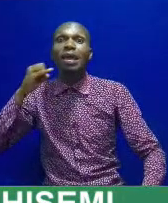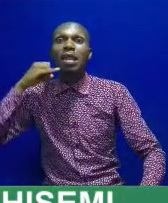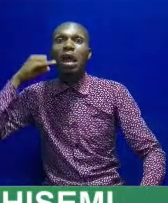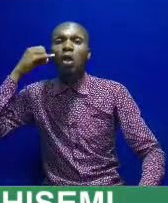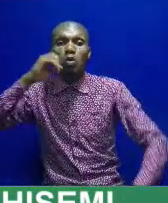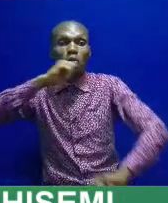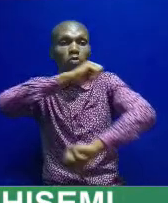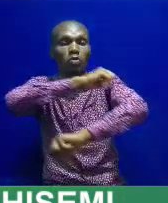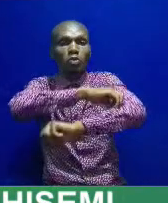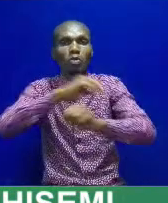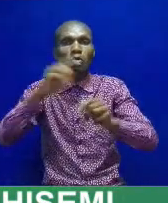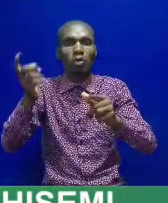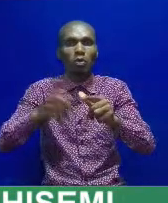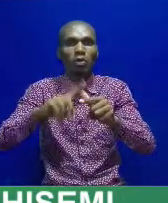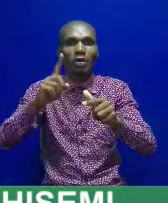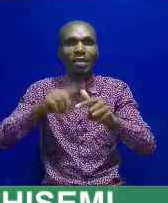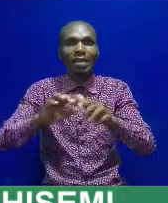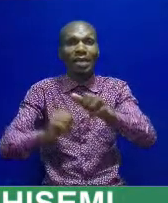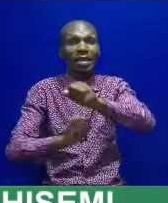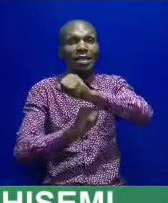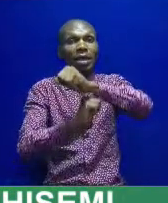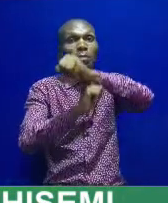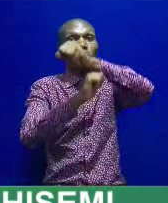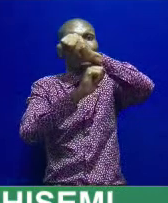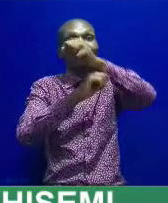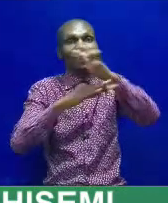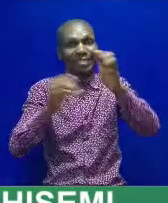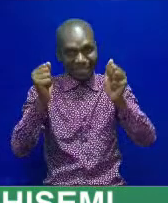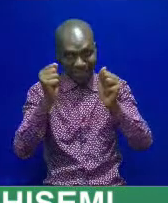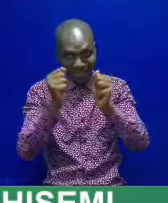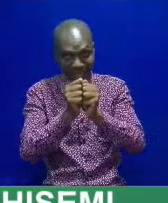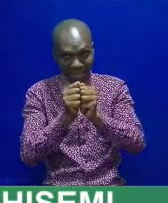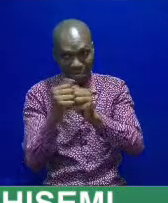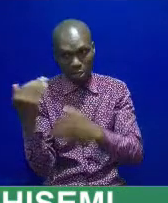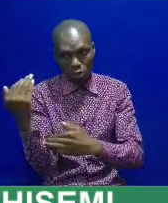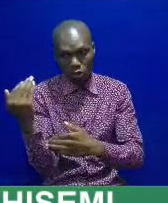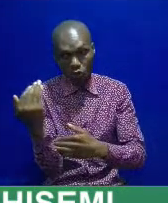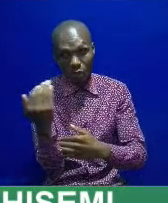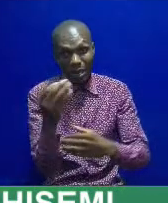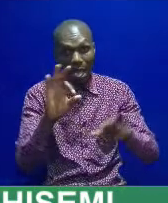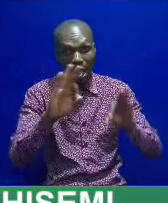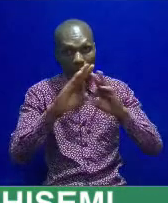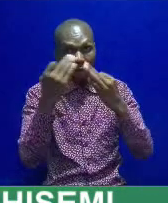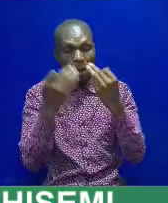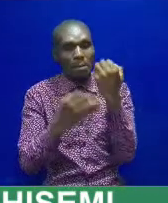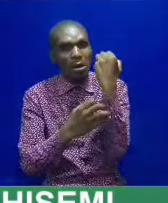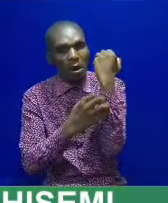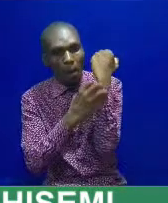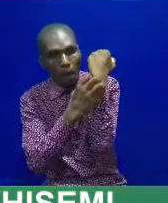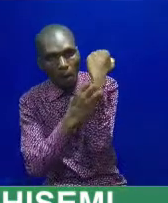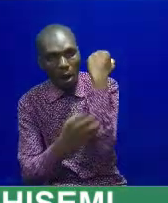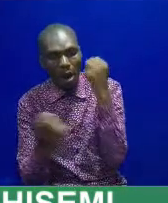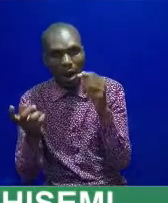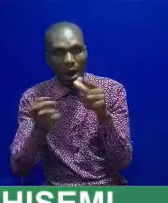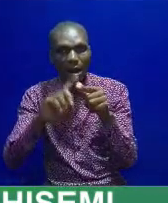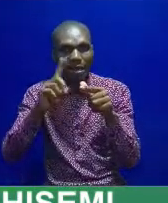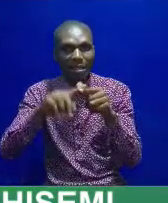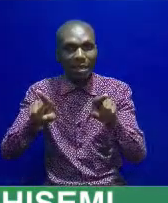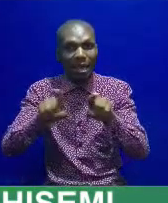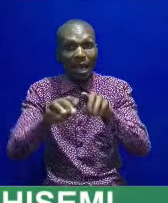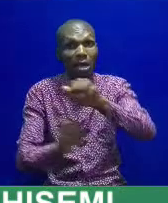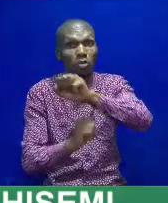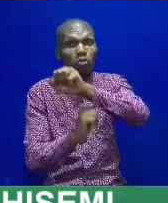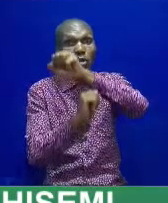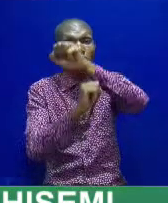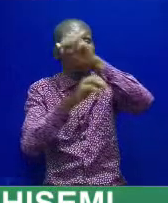Nigo aenandira mabagai komigo chia saba na bakuru wachi ya mate chitari kwe nyara. Mune nchireye mo yoko basira. Iro cha kwe